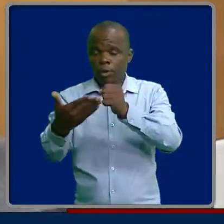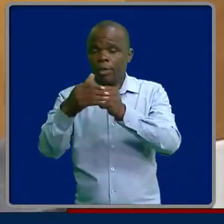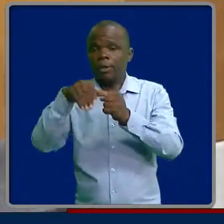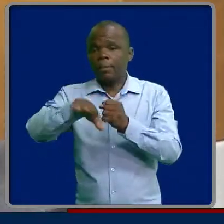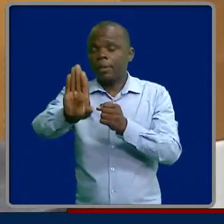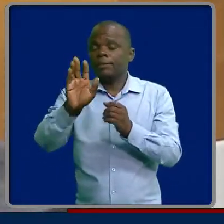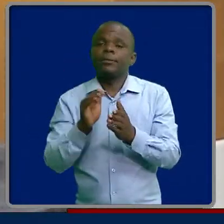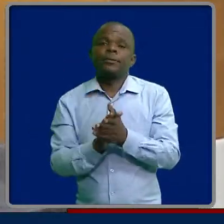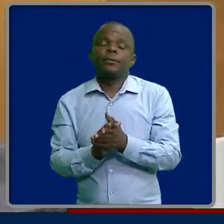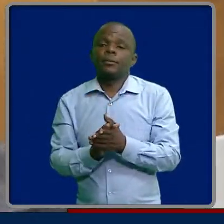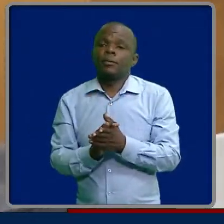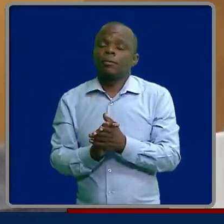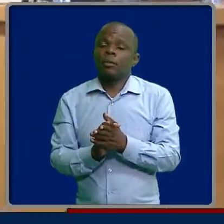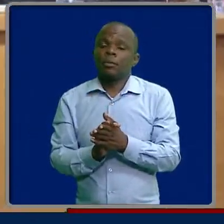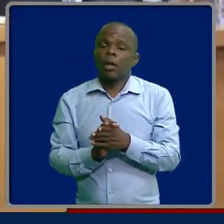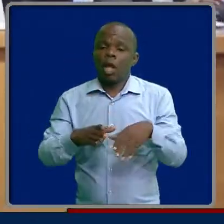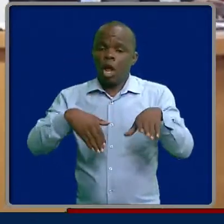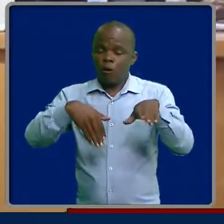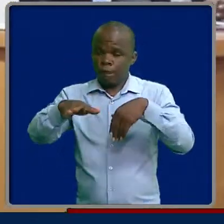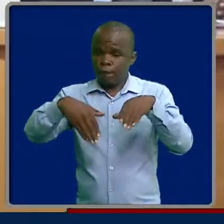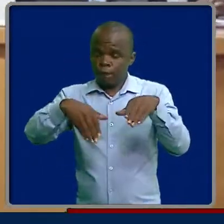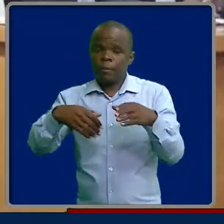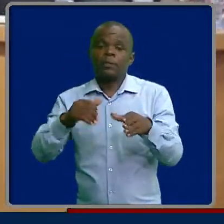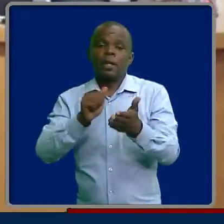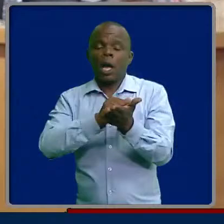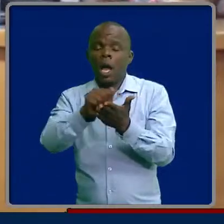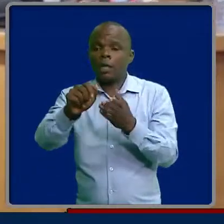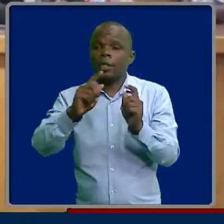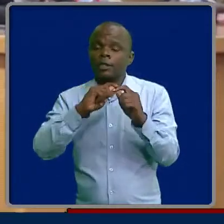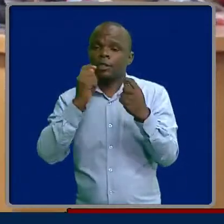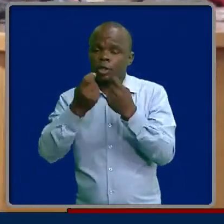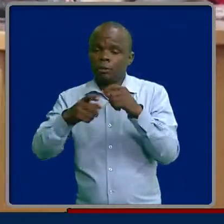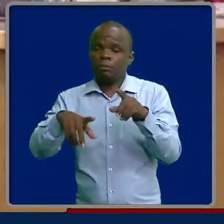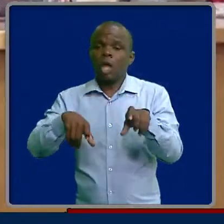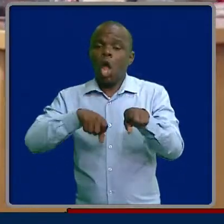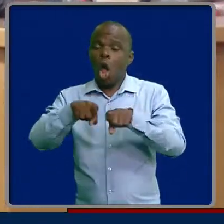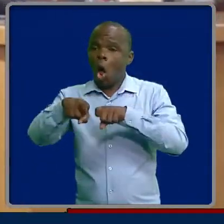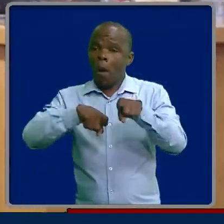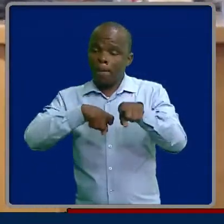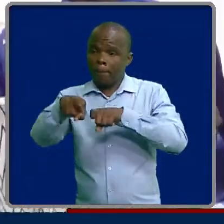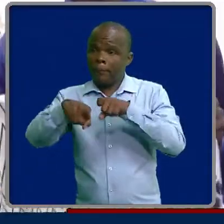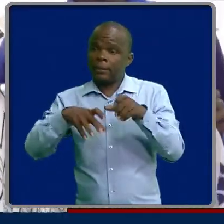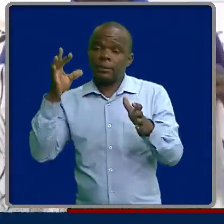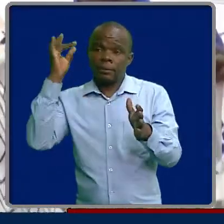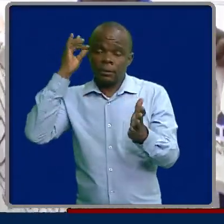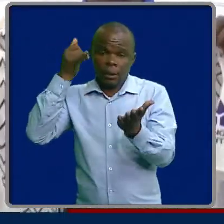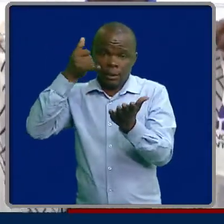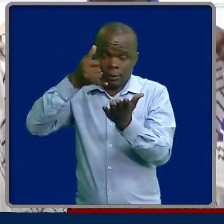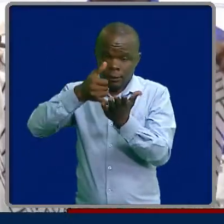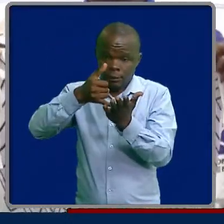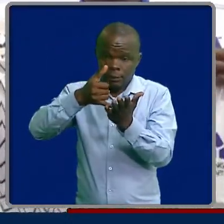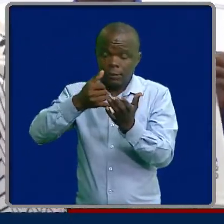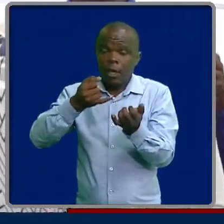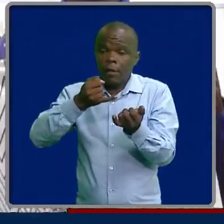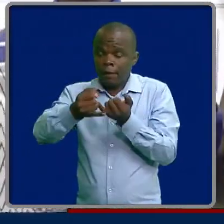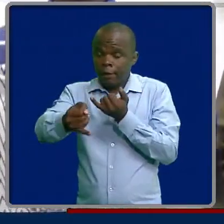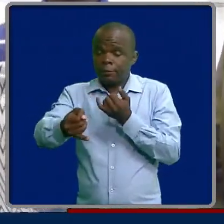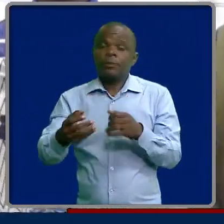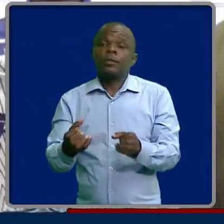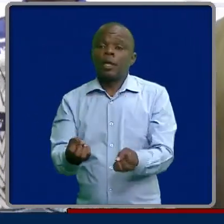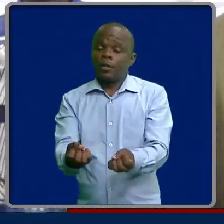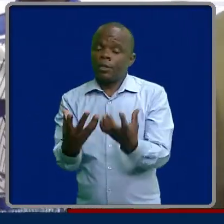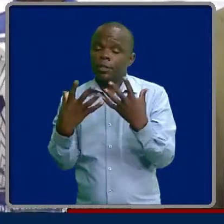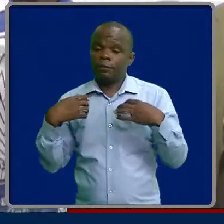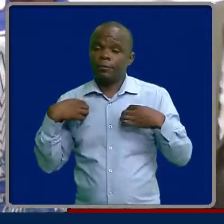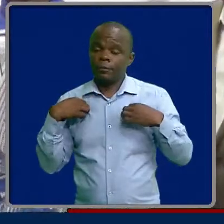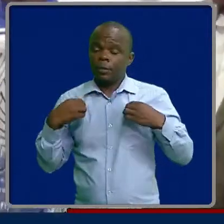Football and cultural teams to compete in this year's Ingonyama Cup finals have received jerseys and outfits to be used